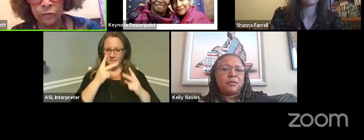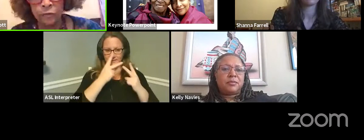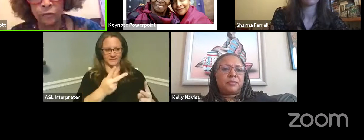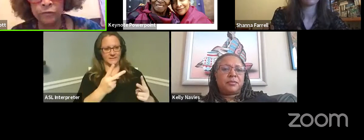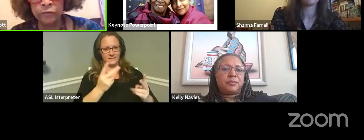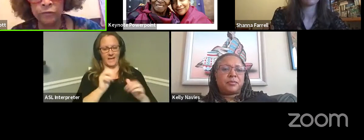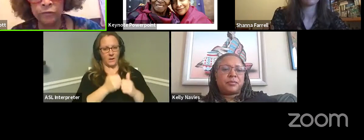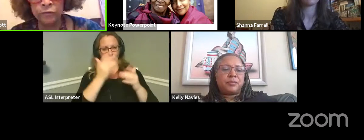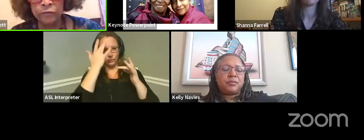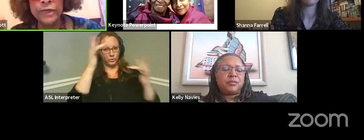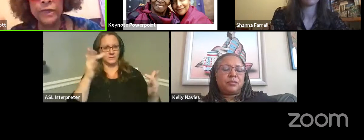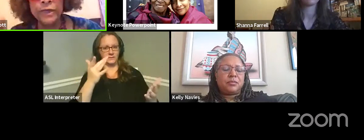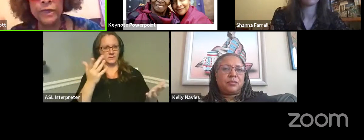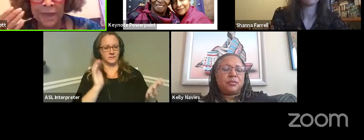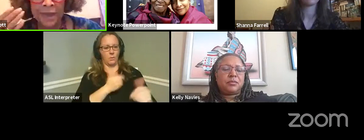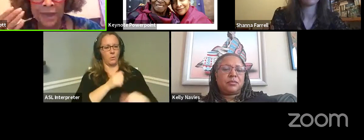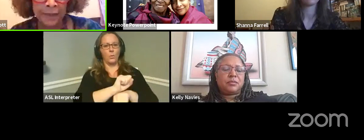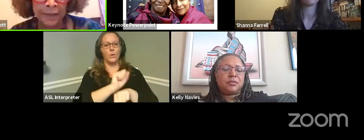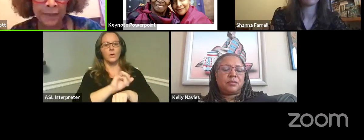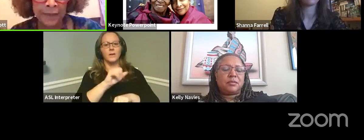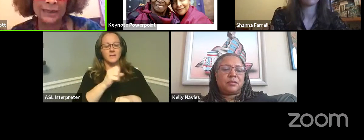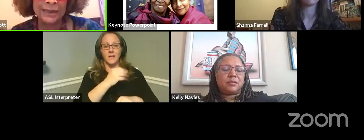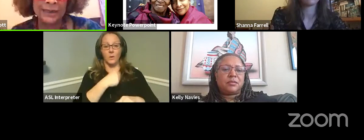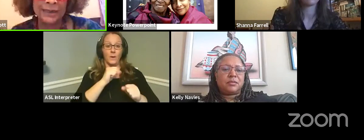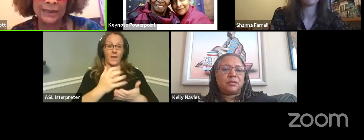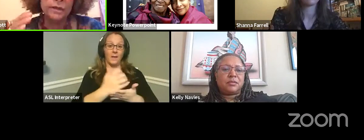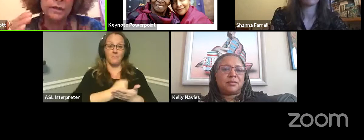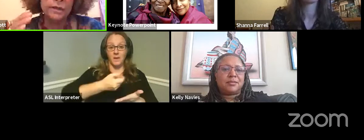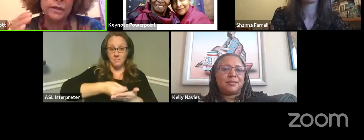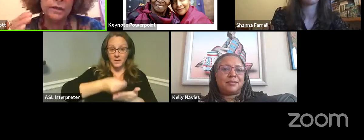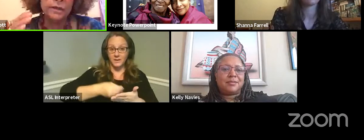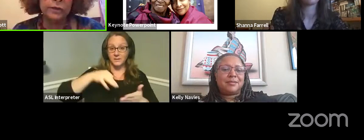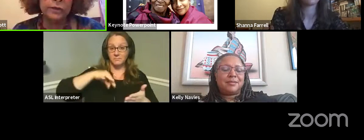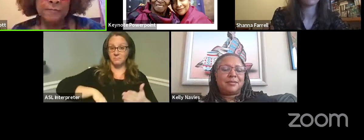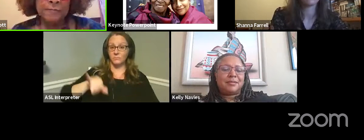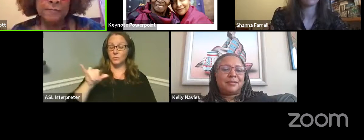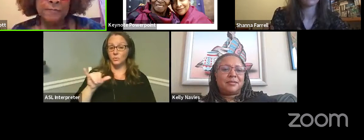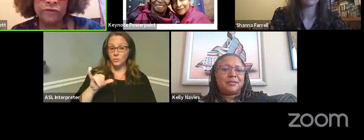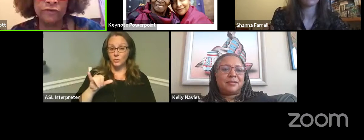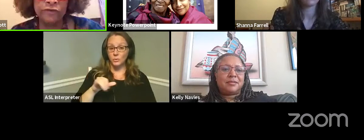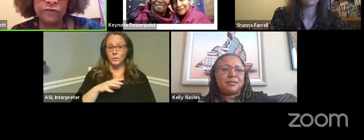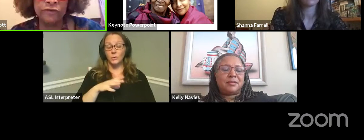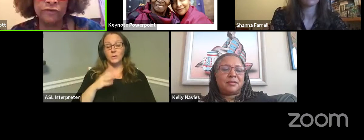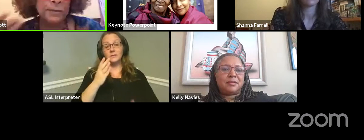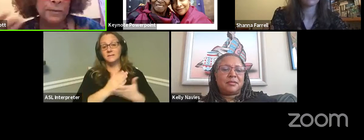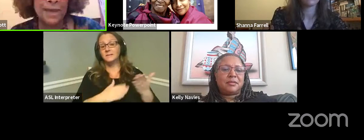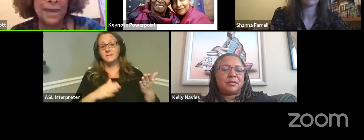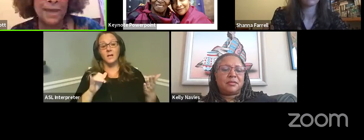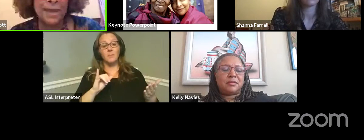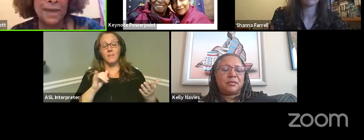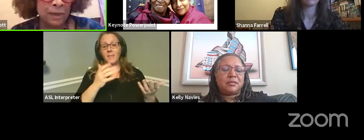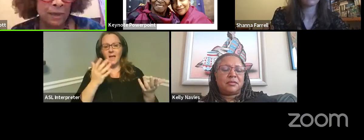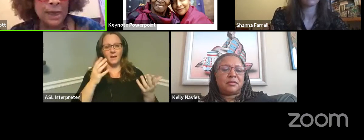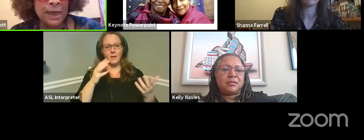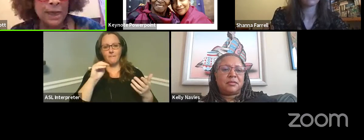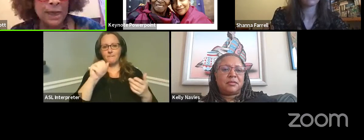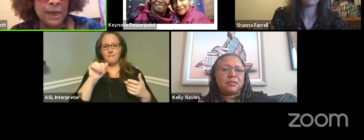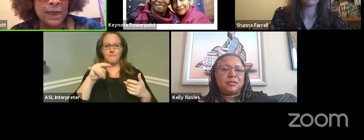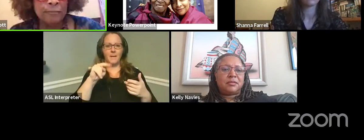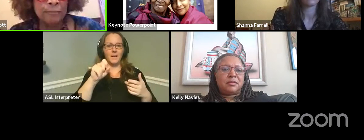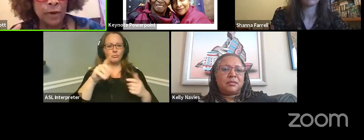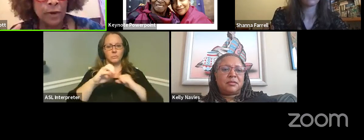the genius of the work that we do and we could make money out of it. And some of it could be mainstream. Some people are like, why mainstream it?